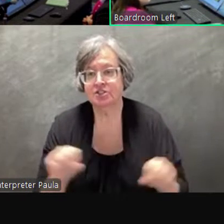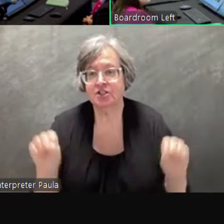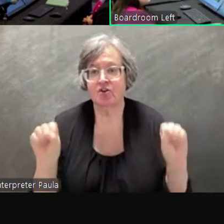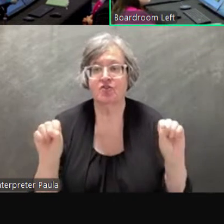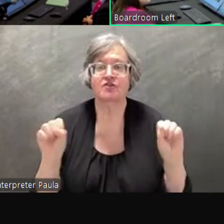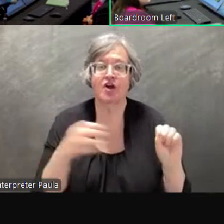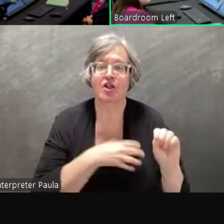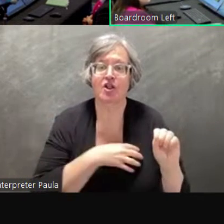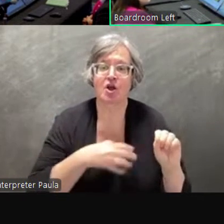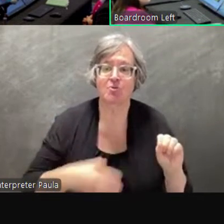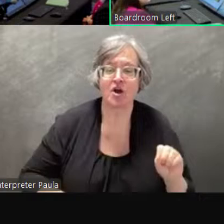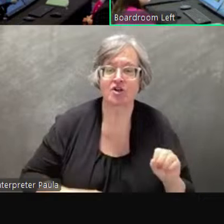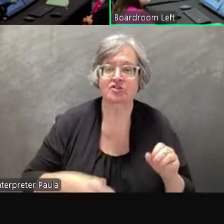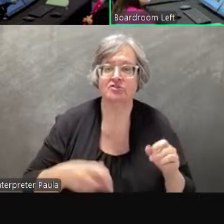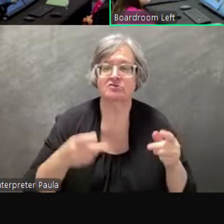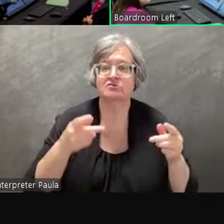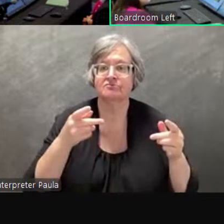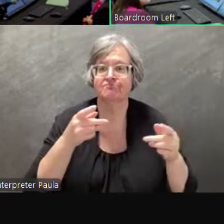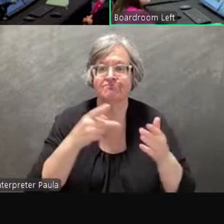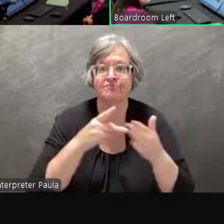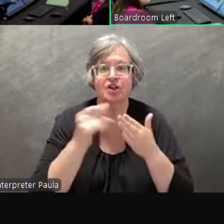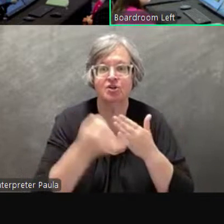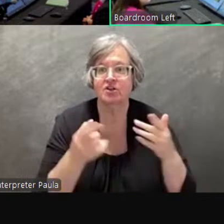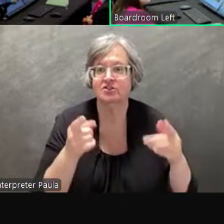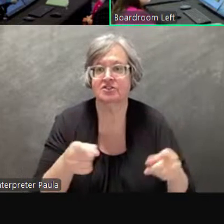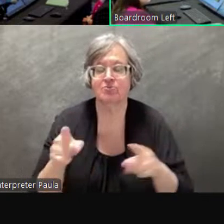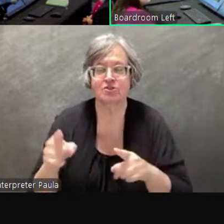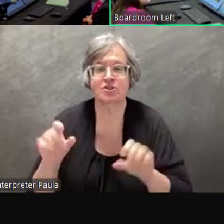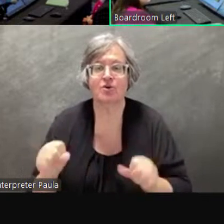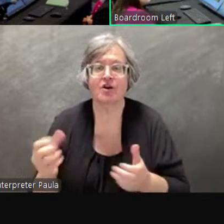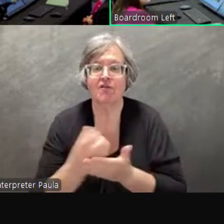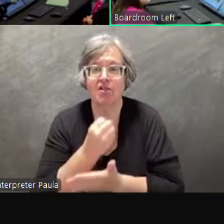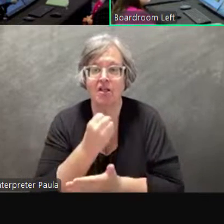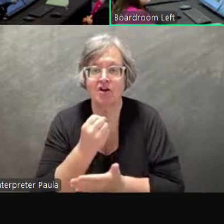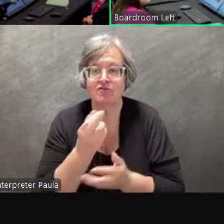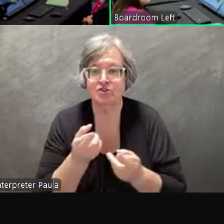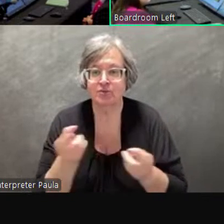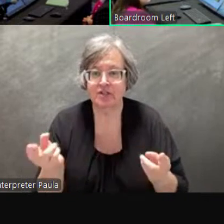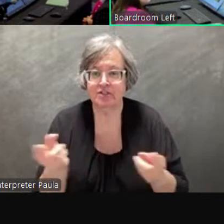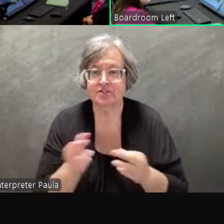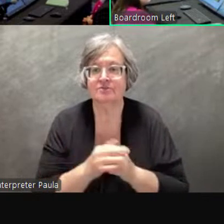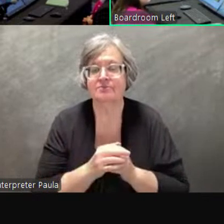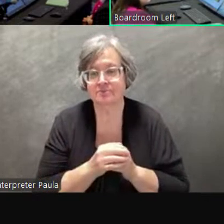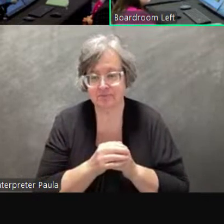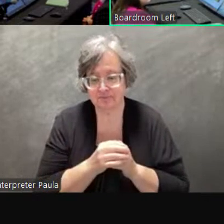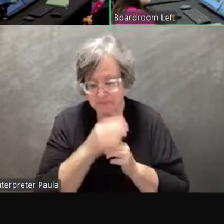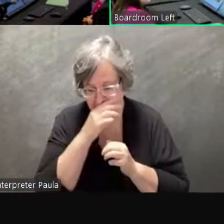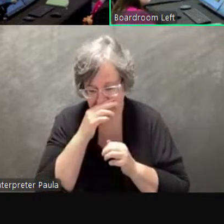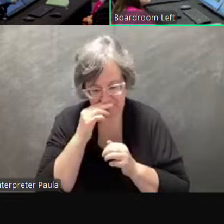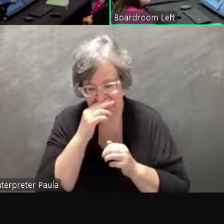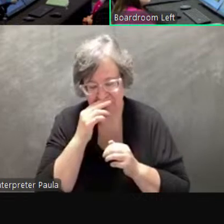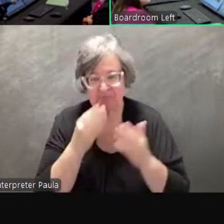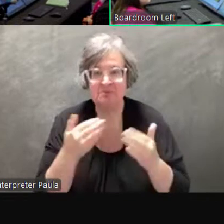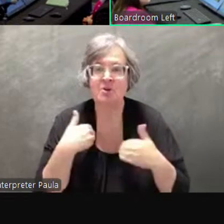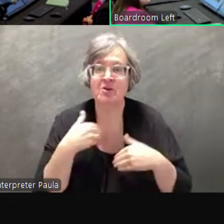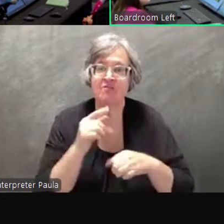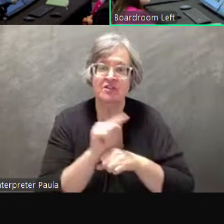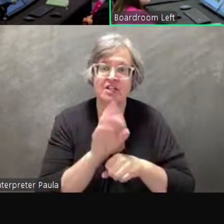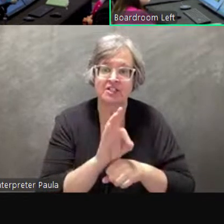their initiatives that are happening there, so that we can leverage those resources and be able to be as impactful as possible on the safety